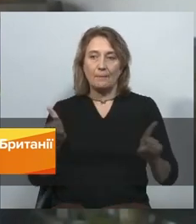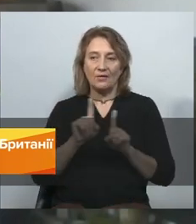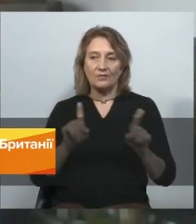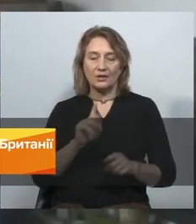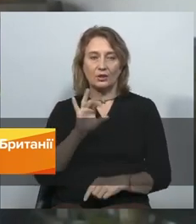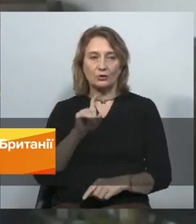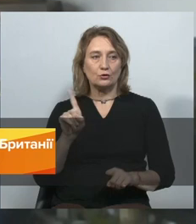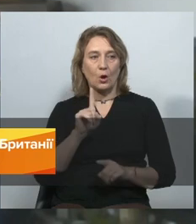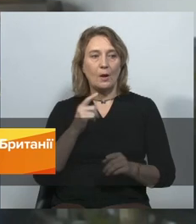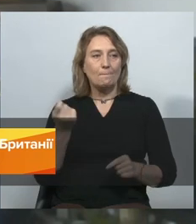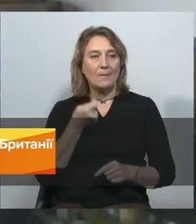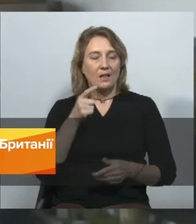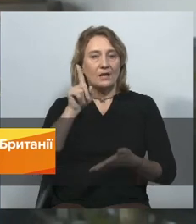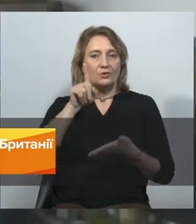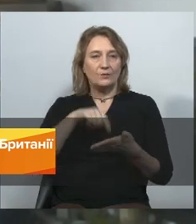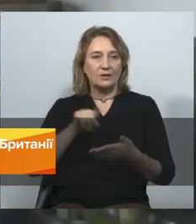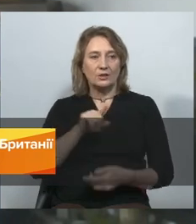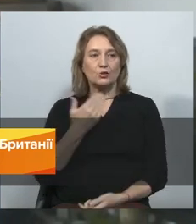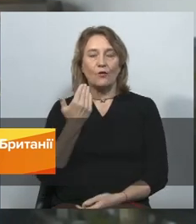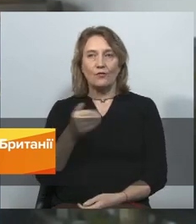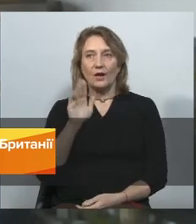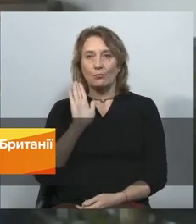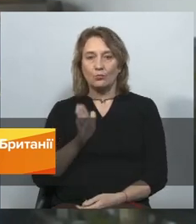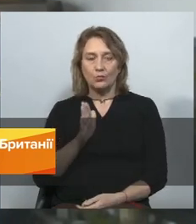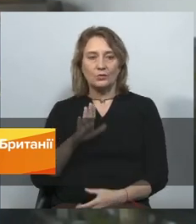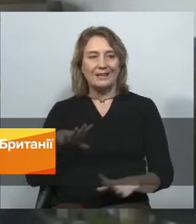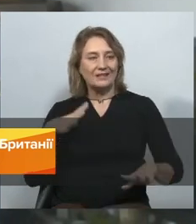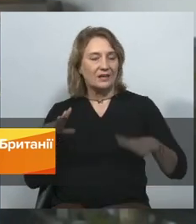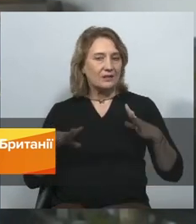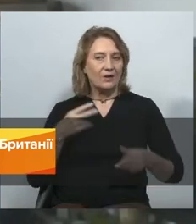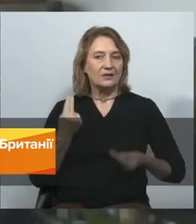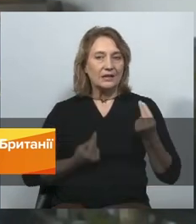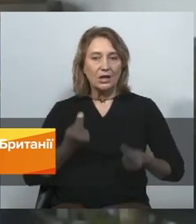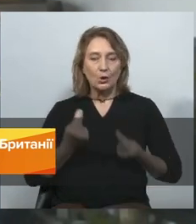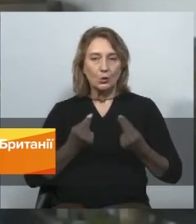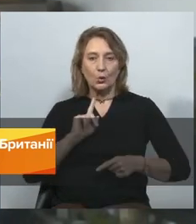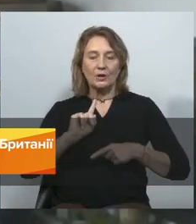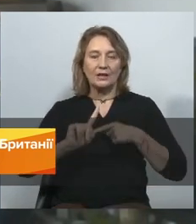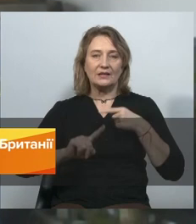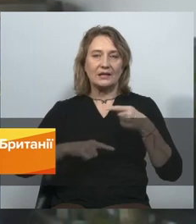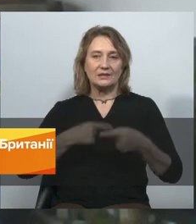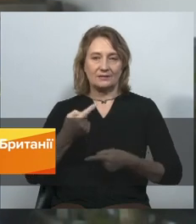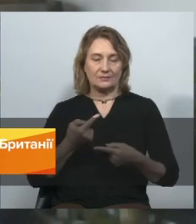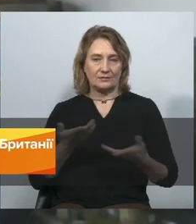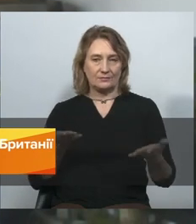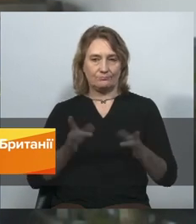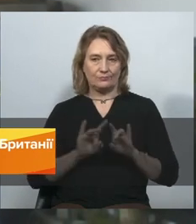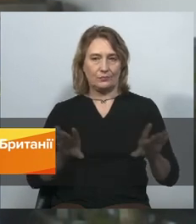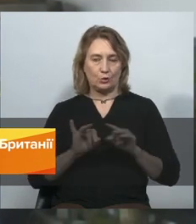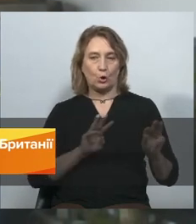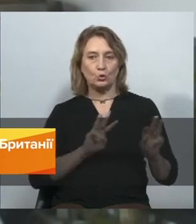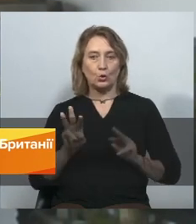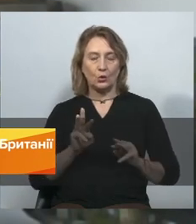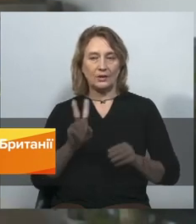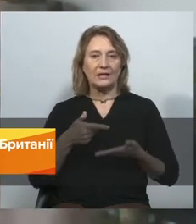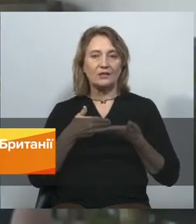training the next troll farm employee. Mm-hmm. It's much more likely that you will actually just be helping them